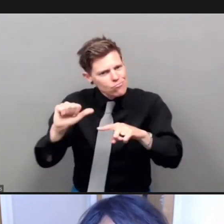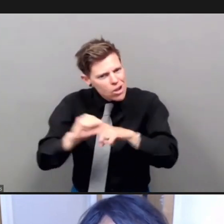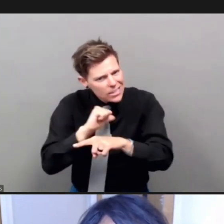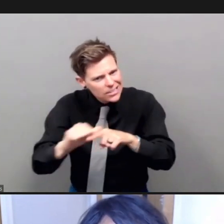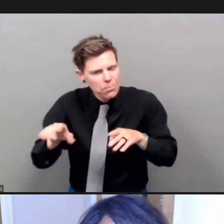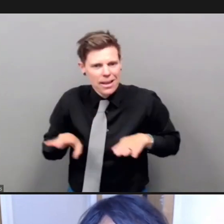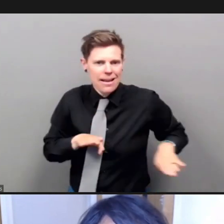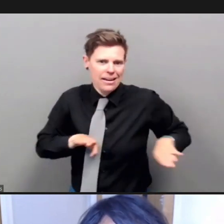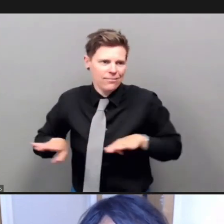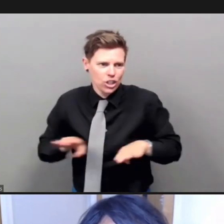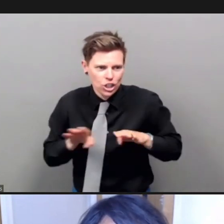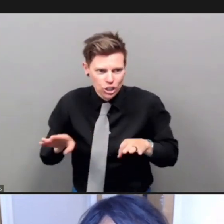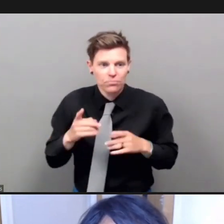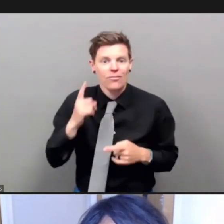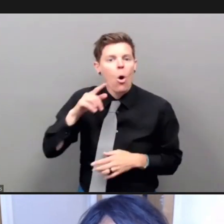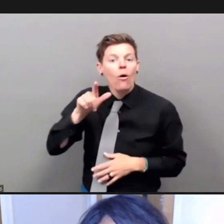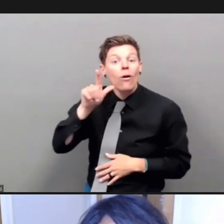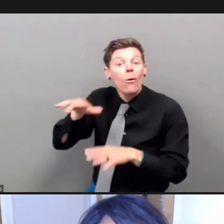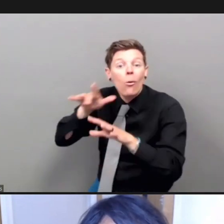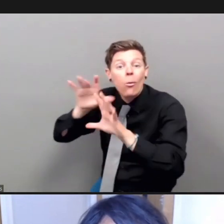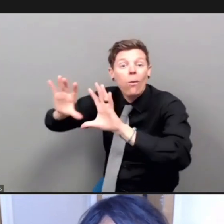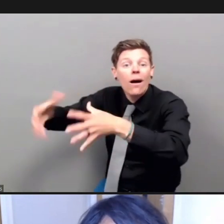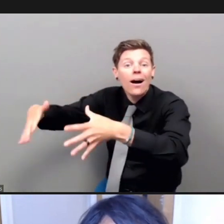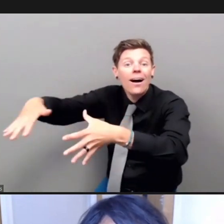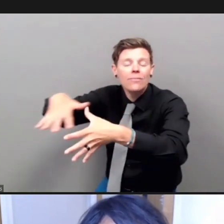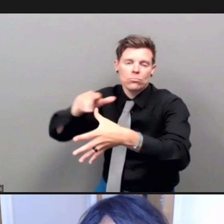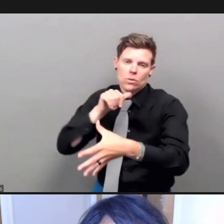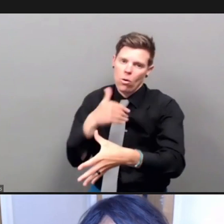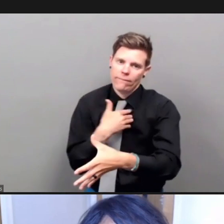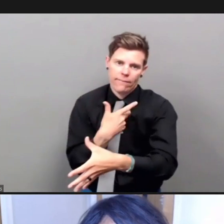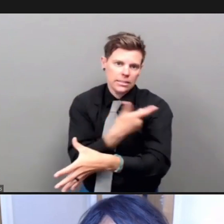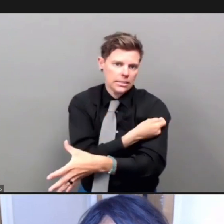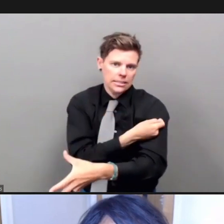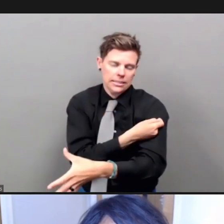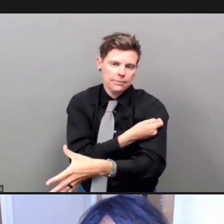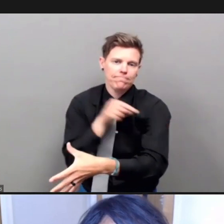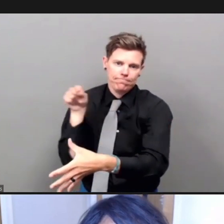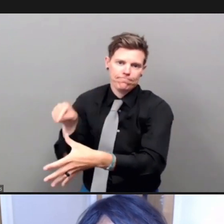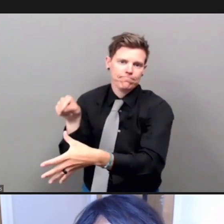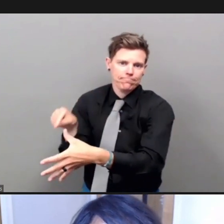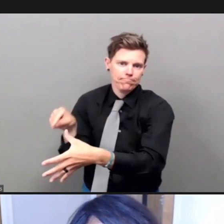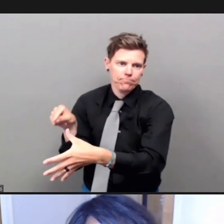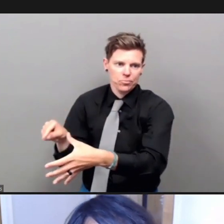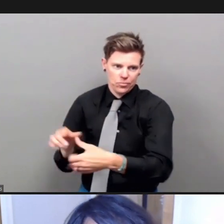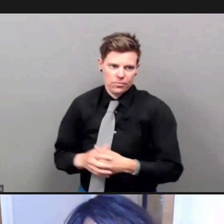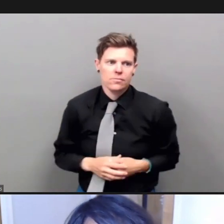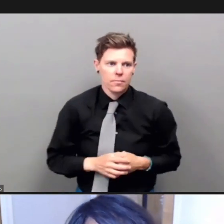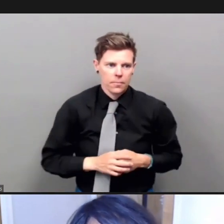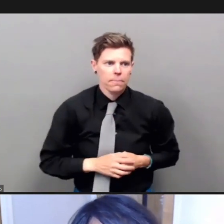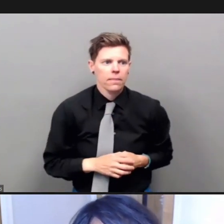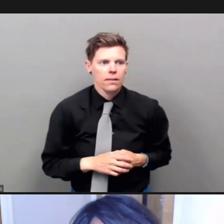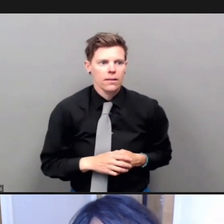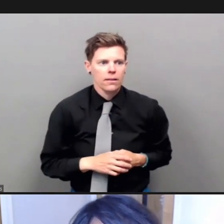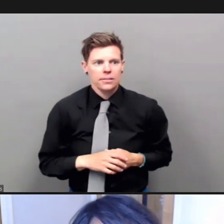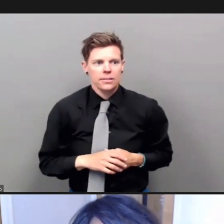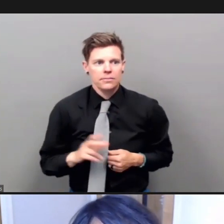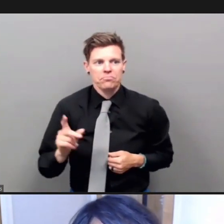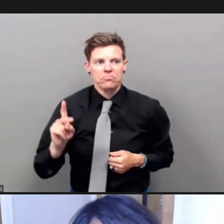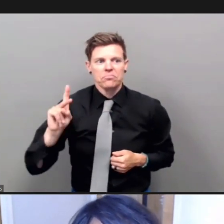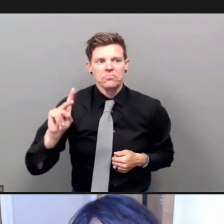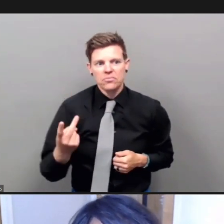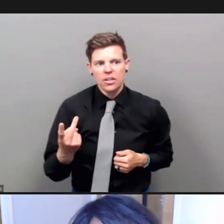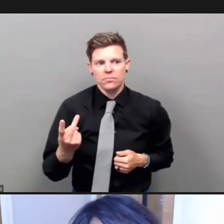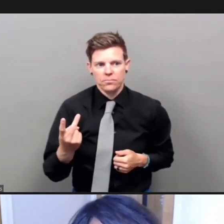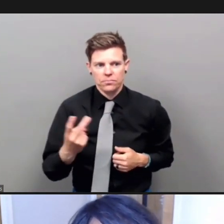unvaccinated people, in my opinion. Second thing is that recall that the state with somewhere in the